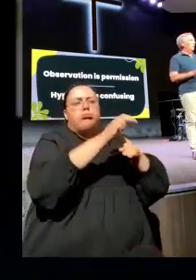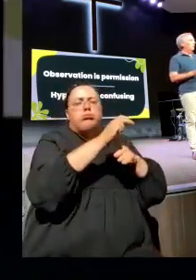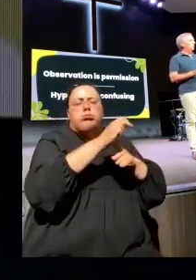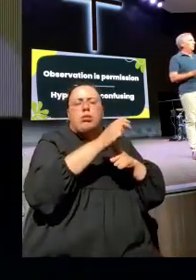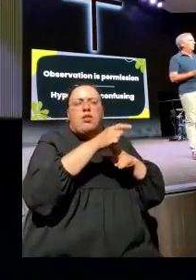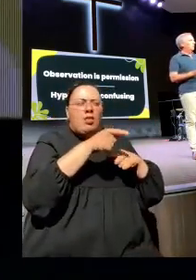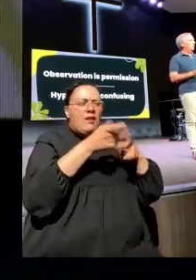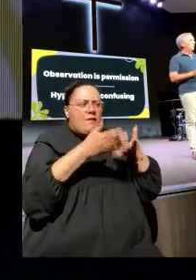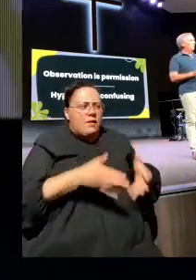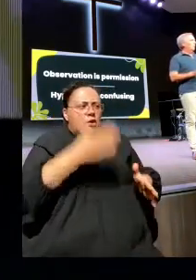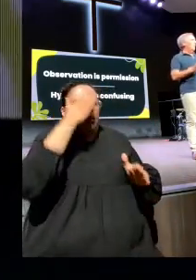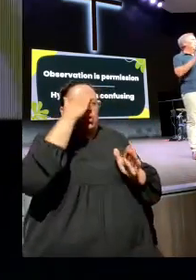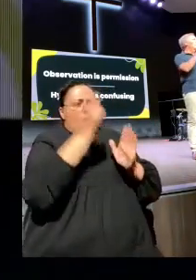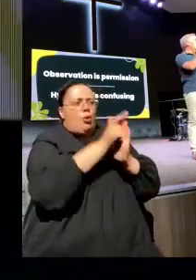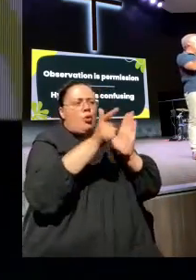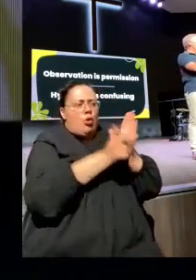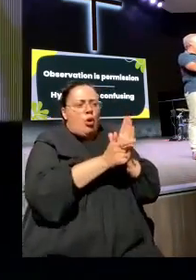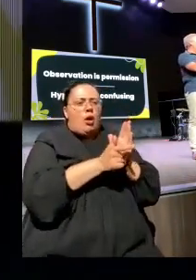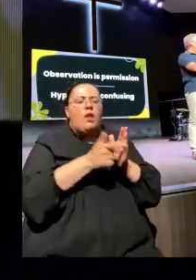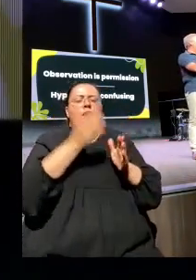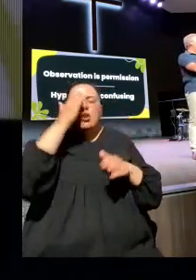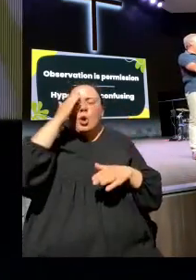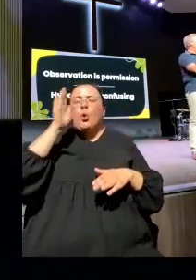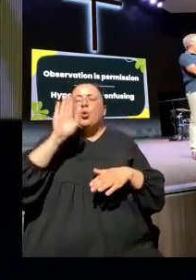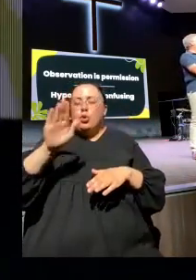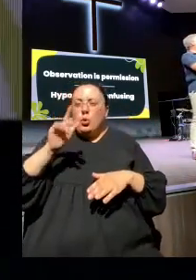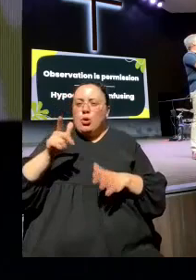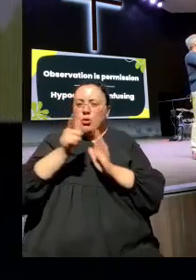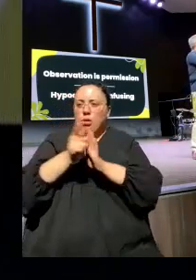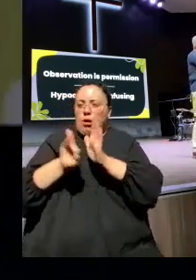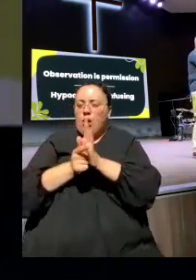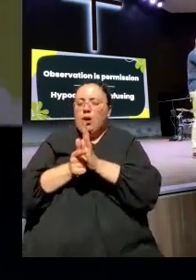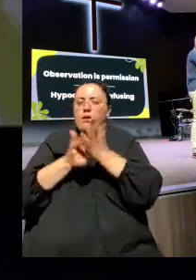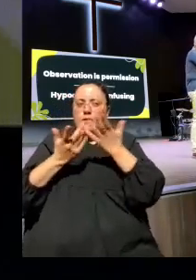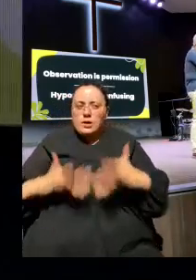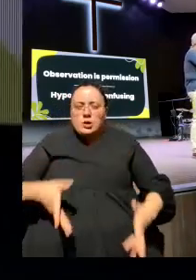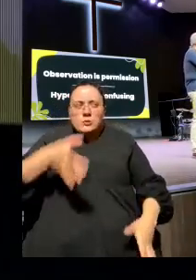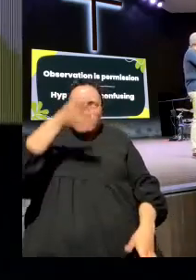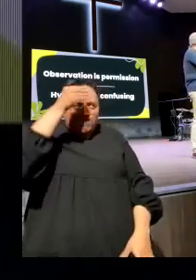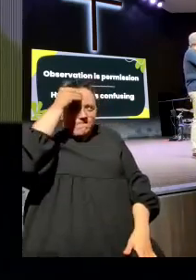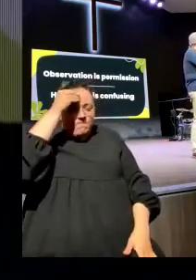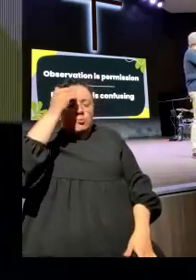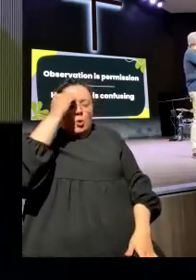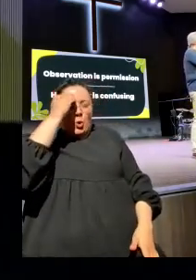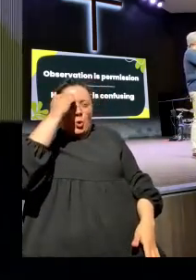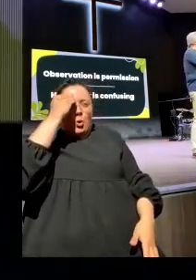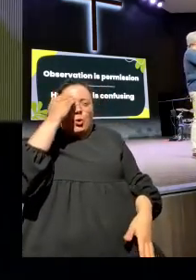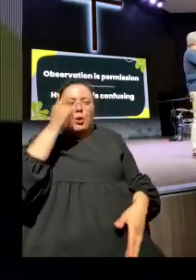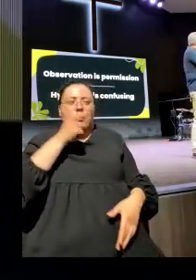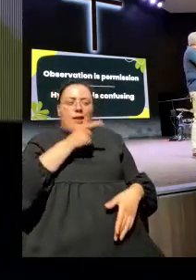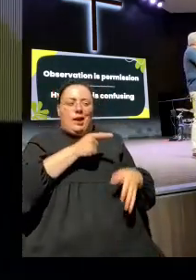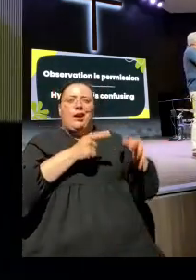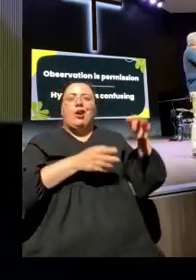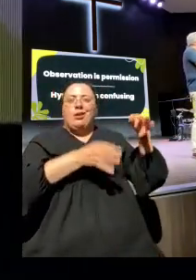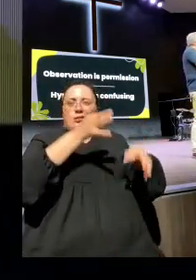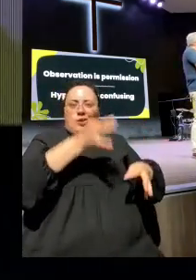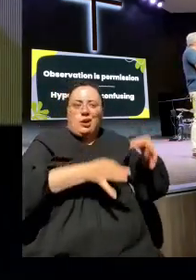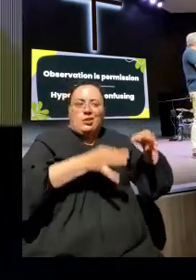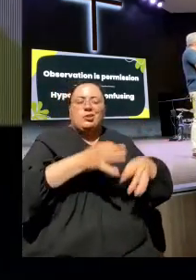law. They know your law, and they are the prosecutors. Right? And